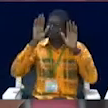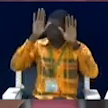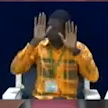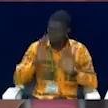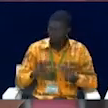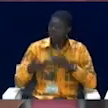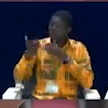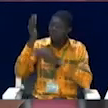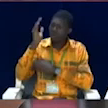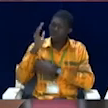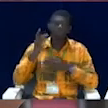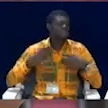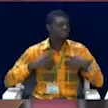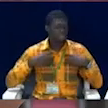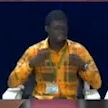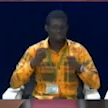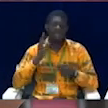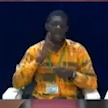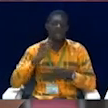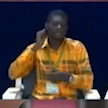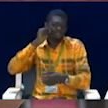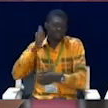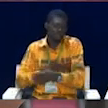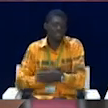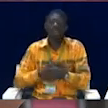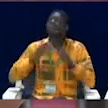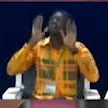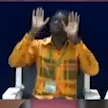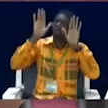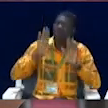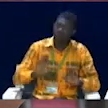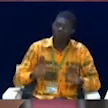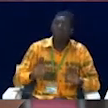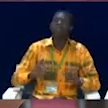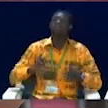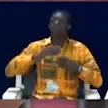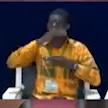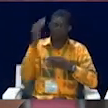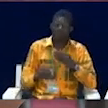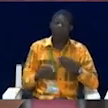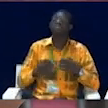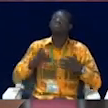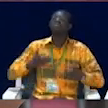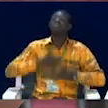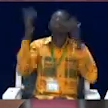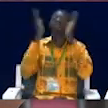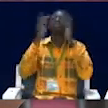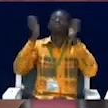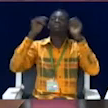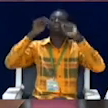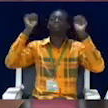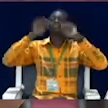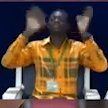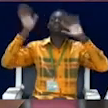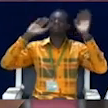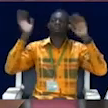her completely. Let somebody shout hallelujah!